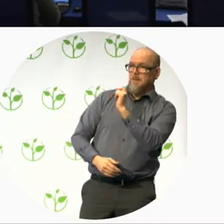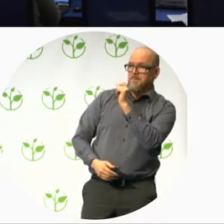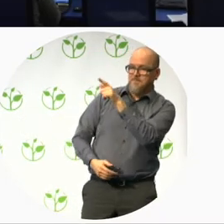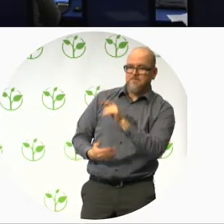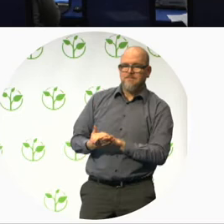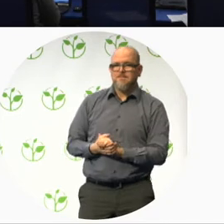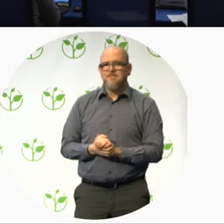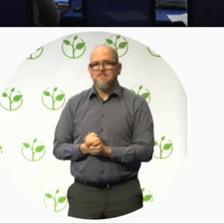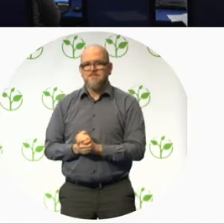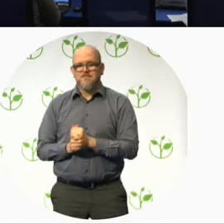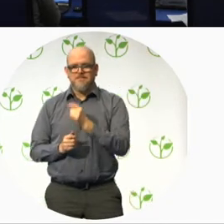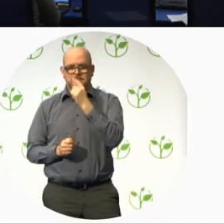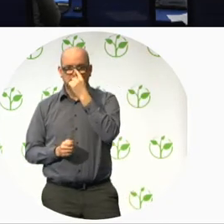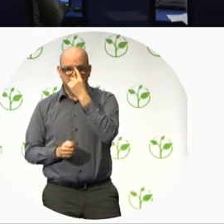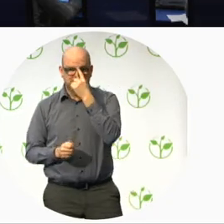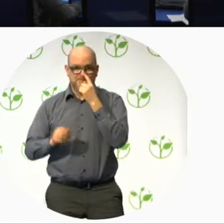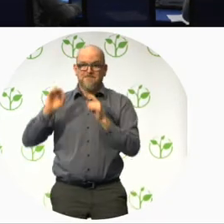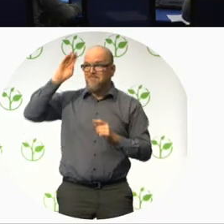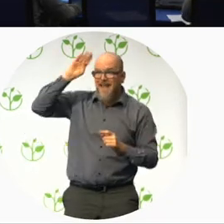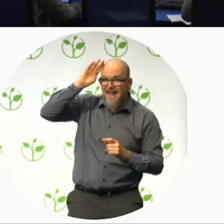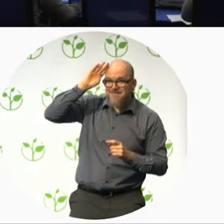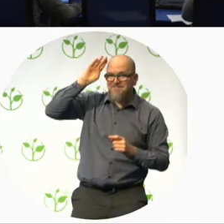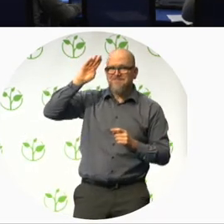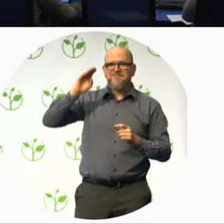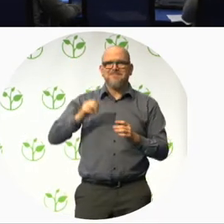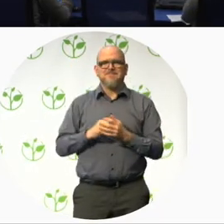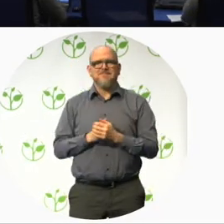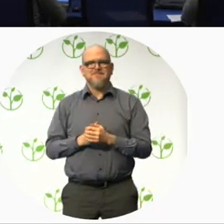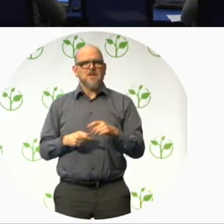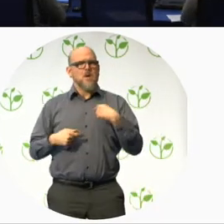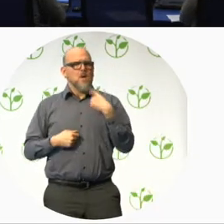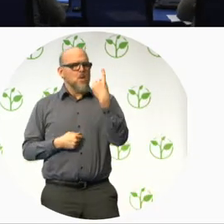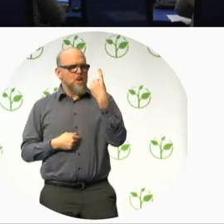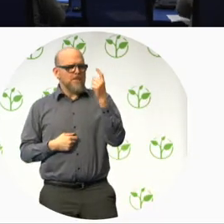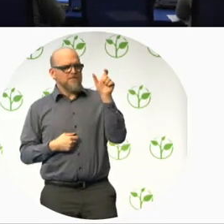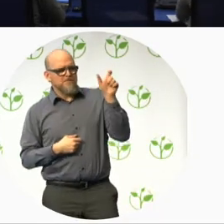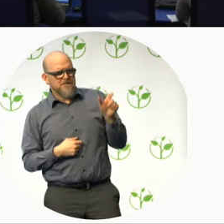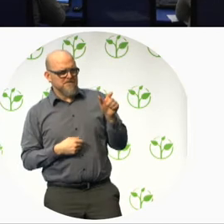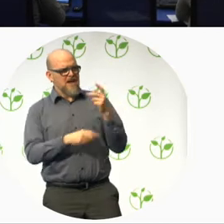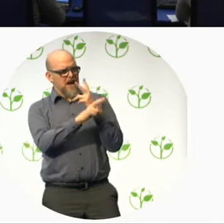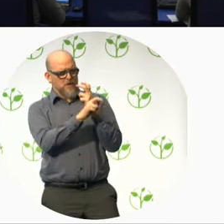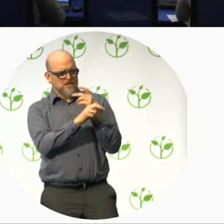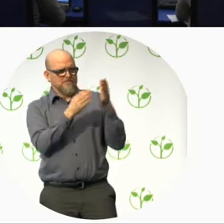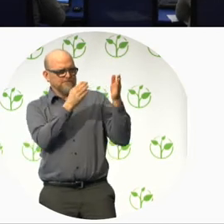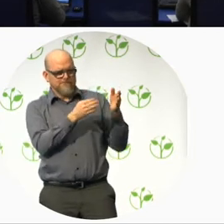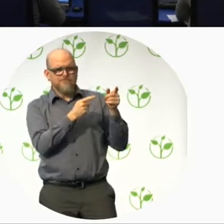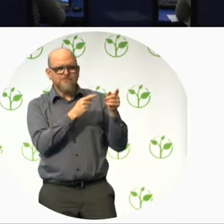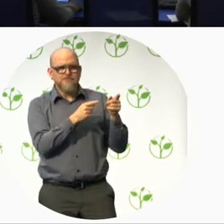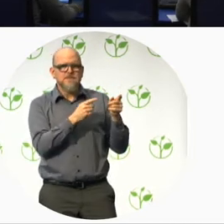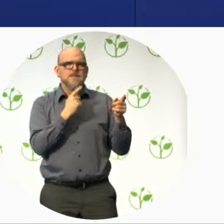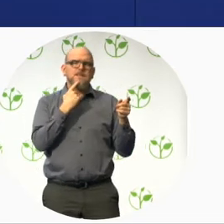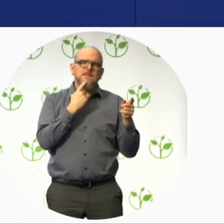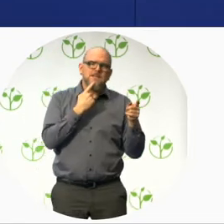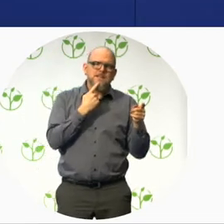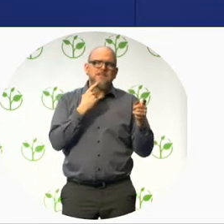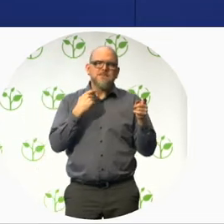Hi. I'm one of those Austrians who has been avoiding theaters because I just couldn't hear anything. So I'm really waiting for